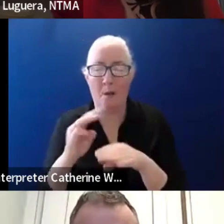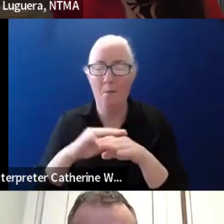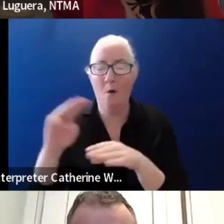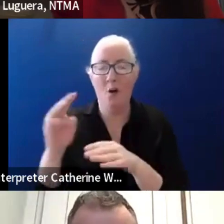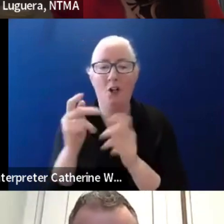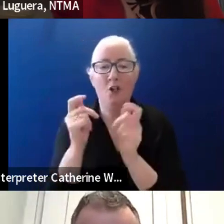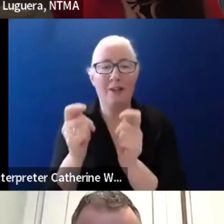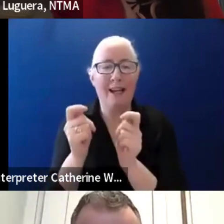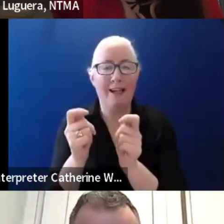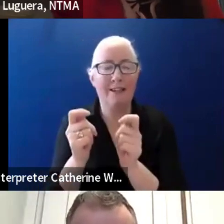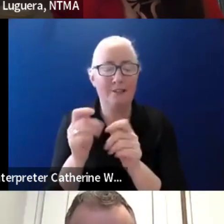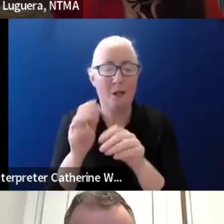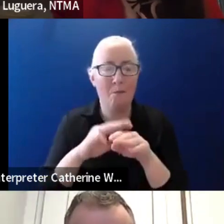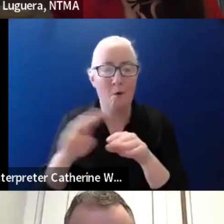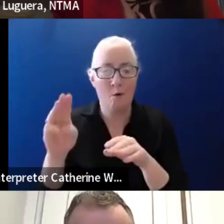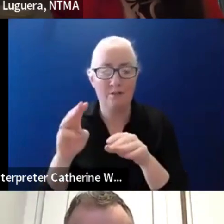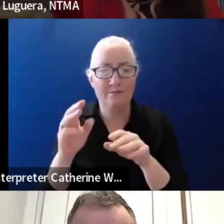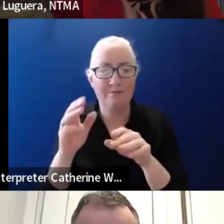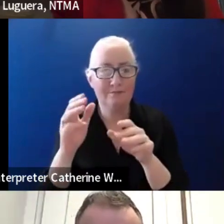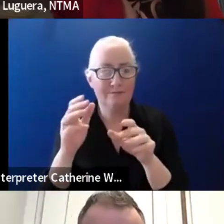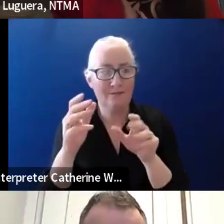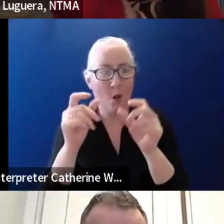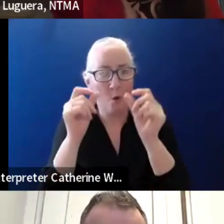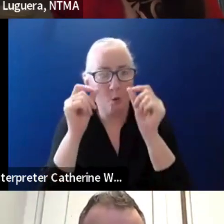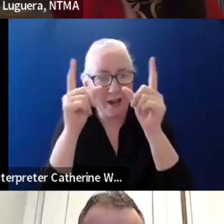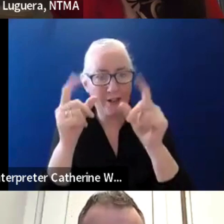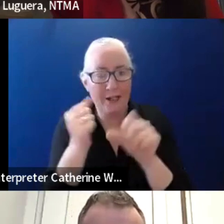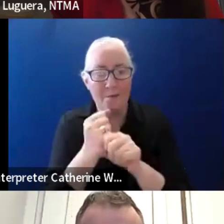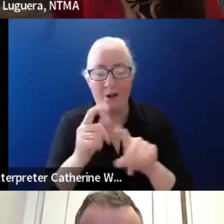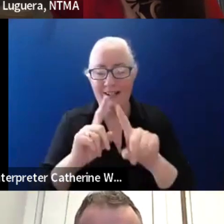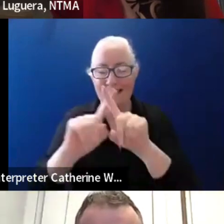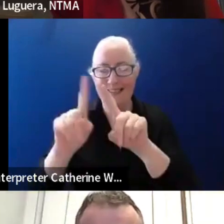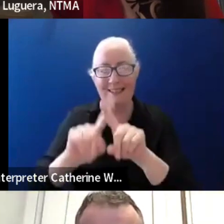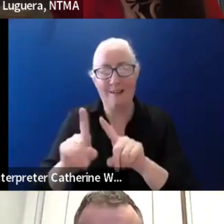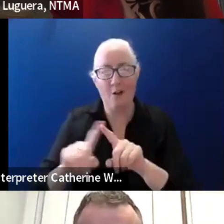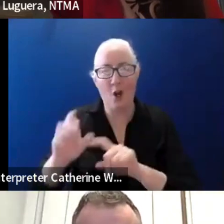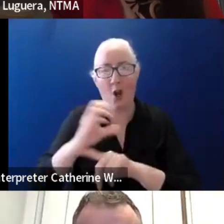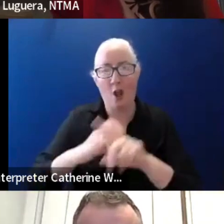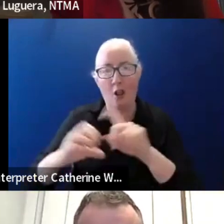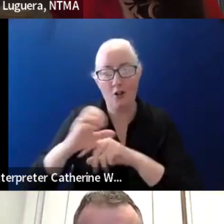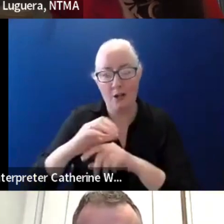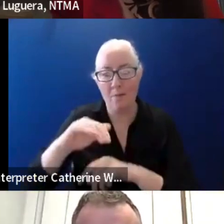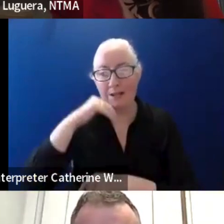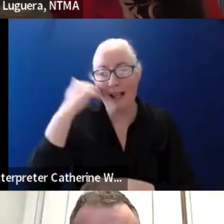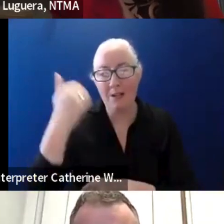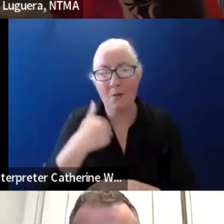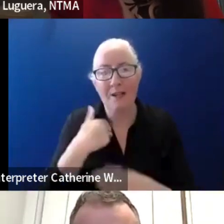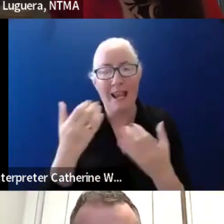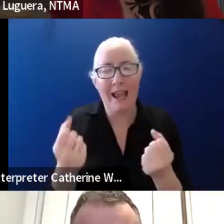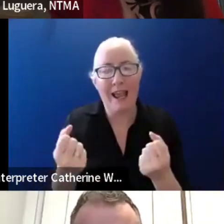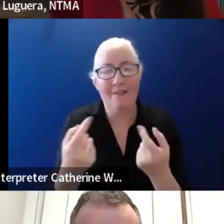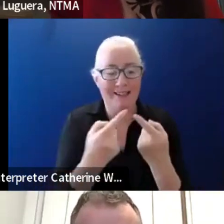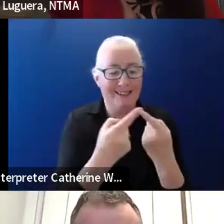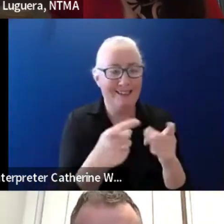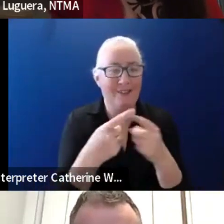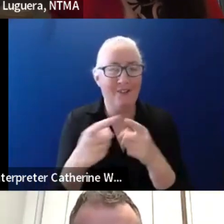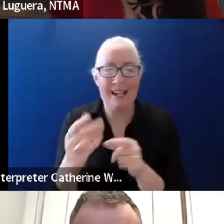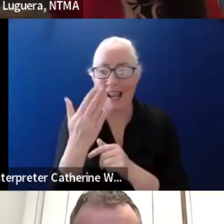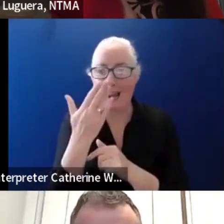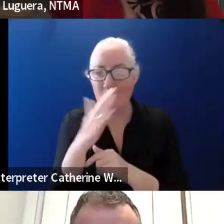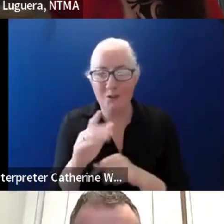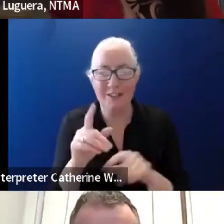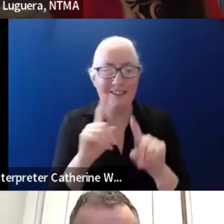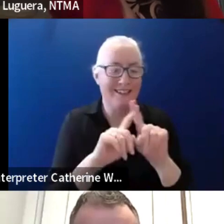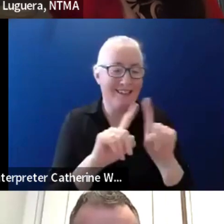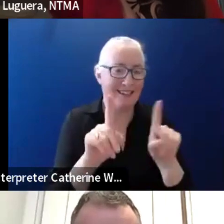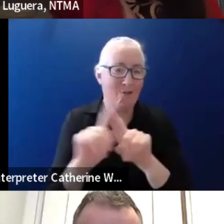raise awareness of cultural differences. The reason being because we have different attitudes, we have different